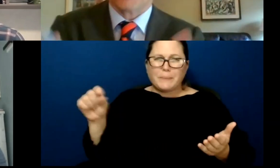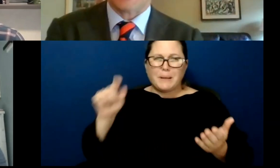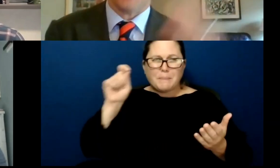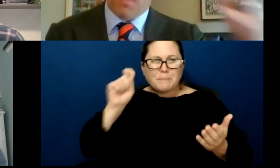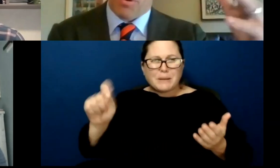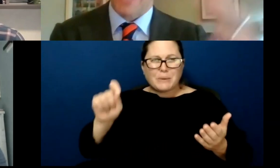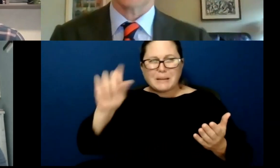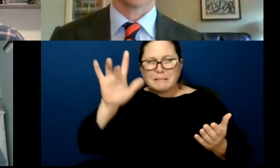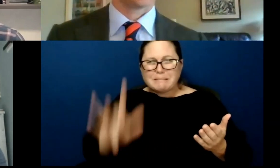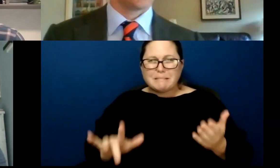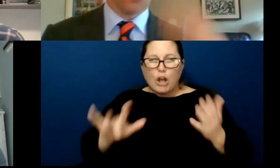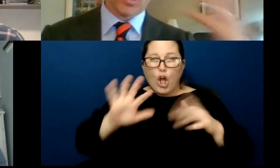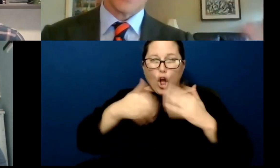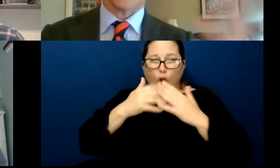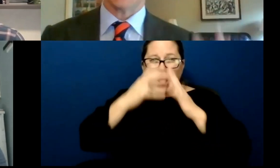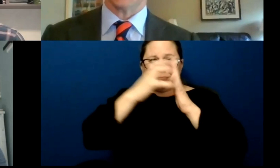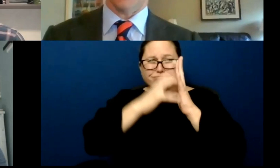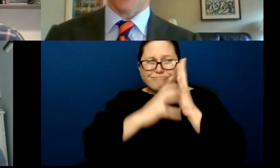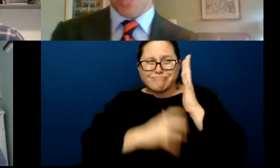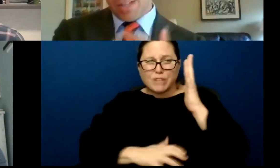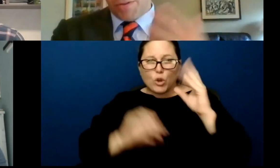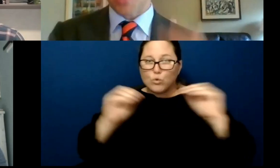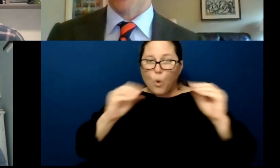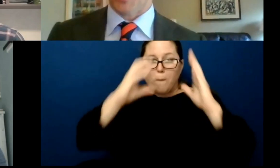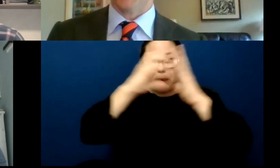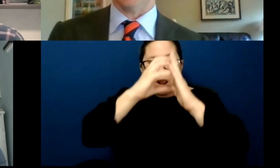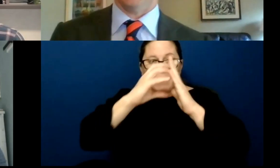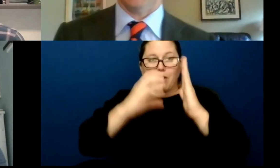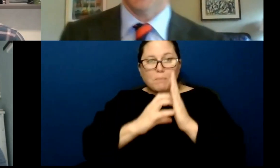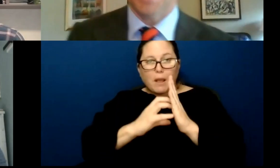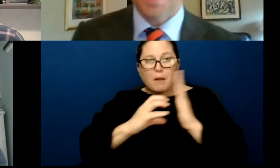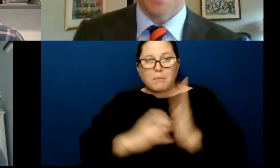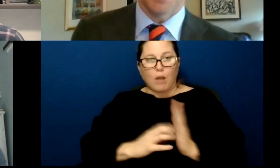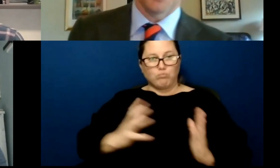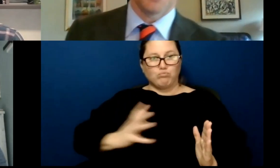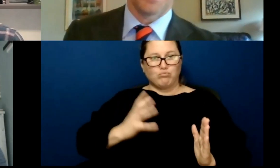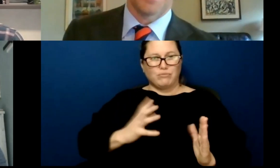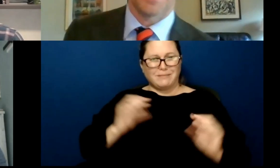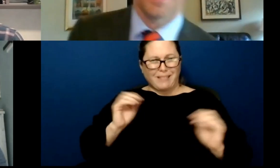all one paragraph, no breaks, what does that say to you versus if it's well written?